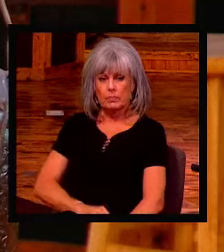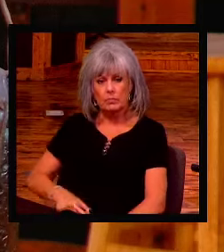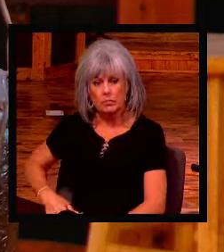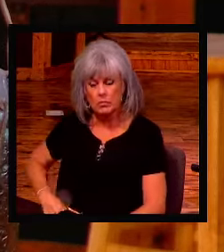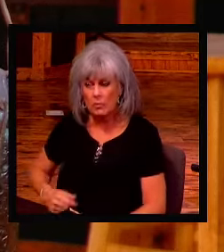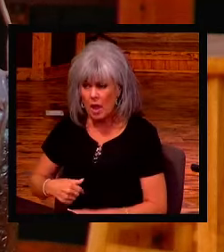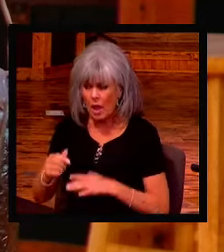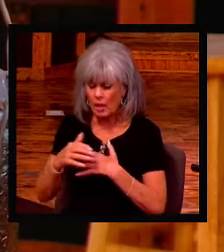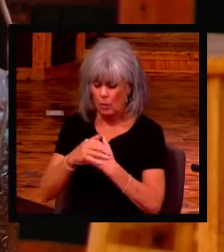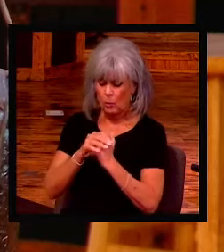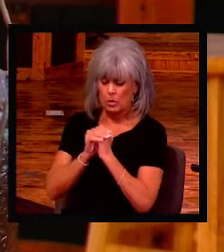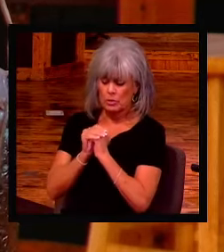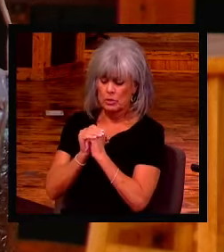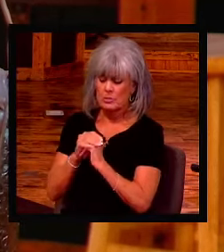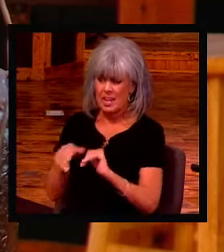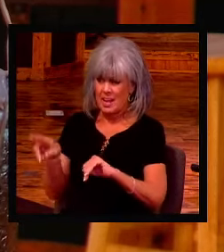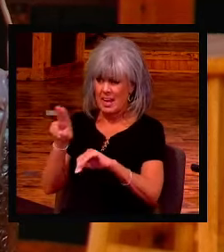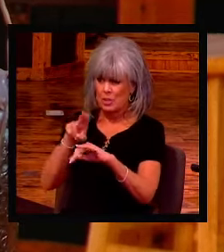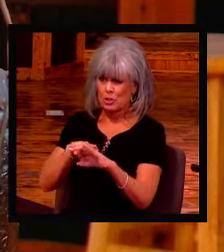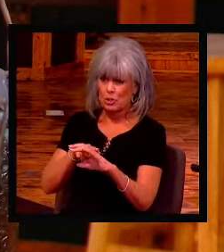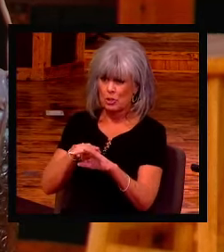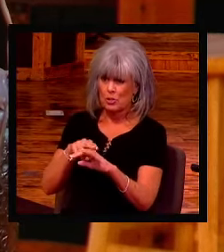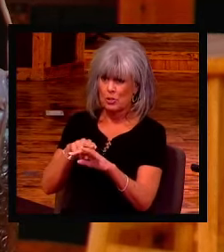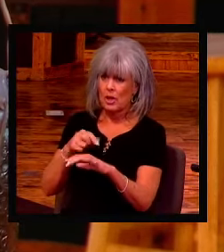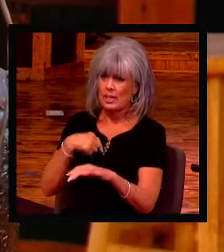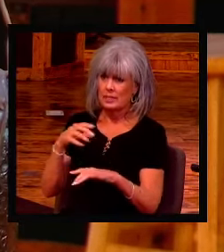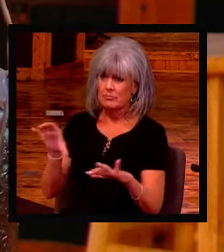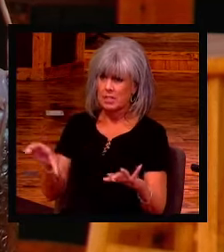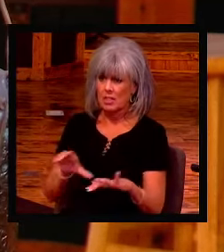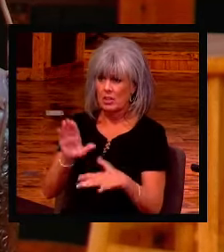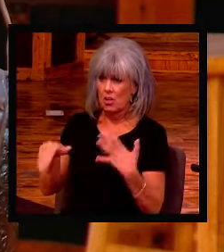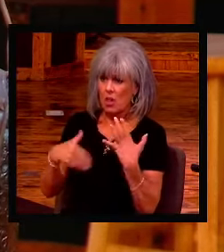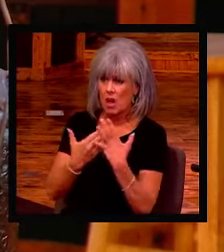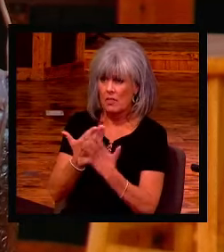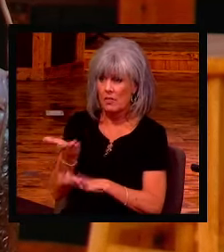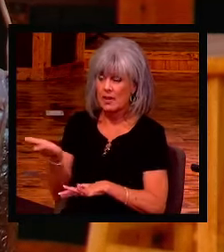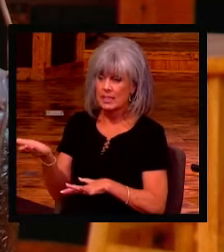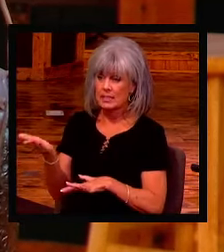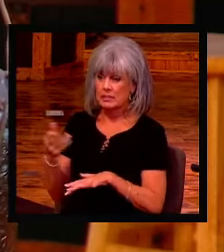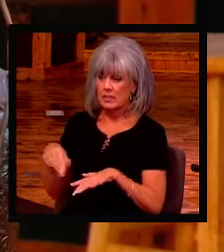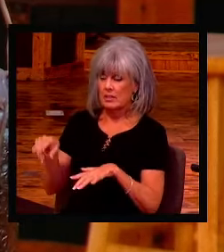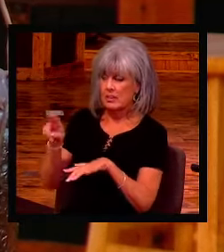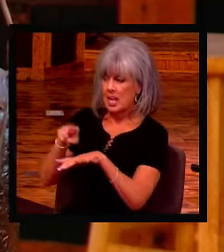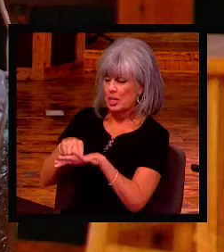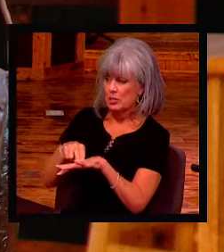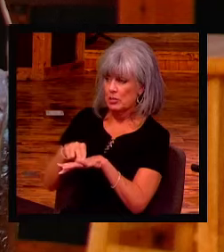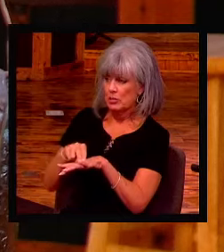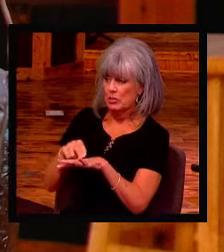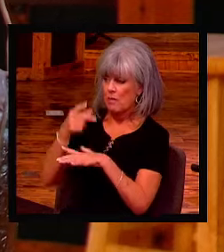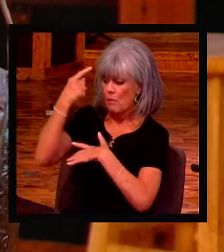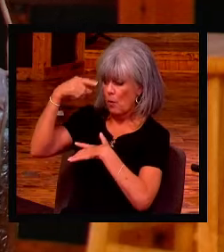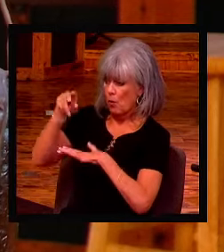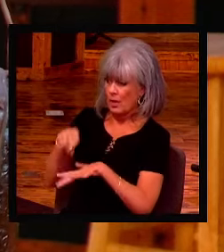worshiped nature. I did a lot of things in nature, did a lot of stuff for